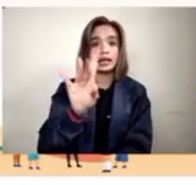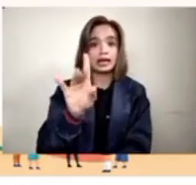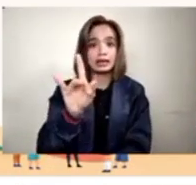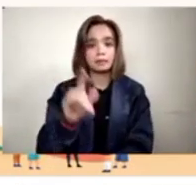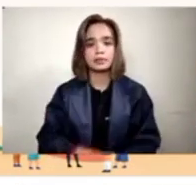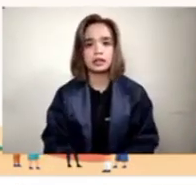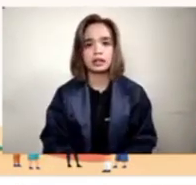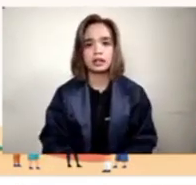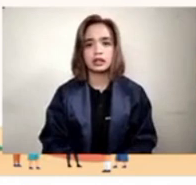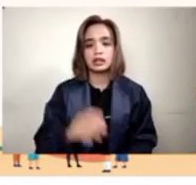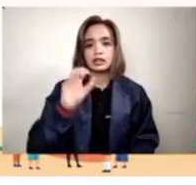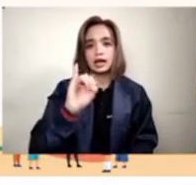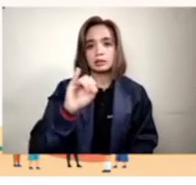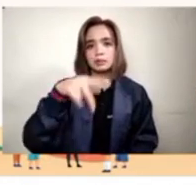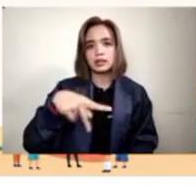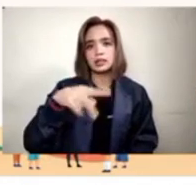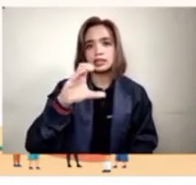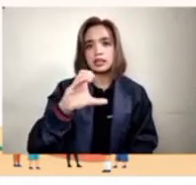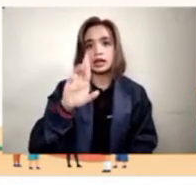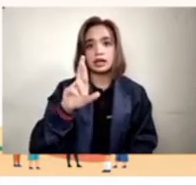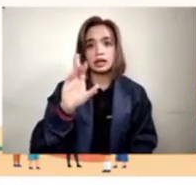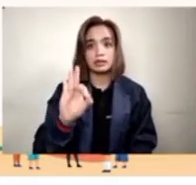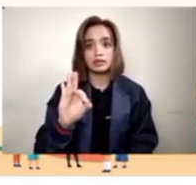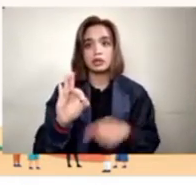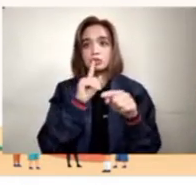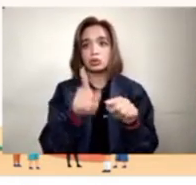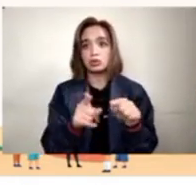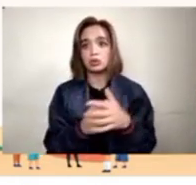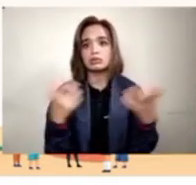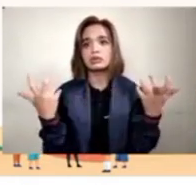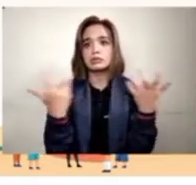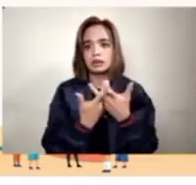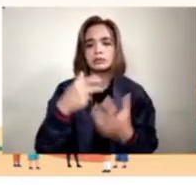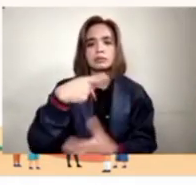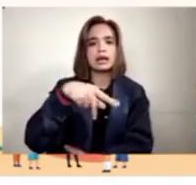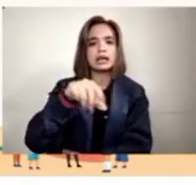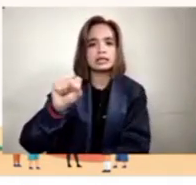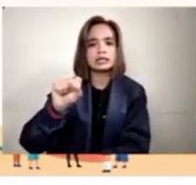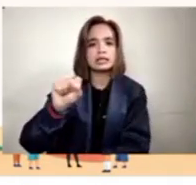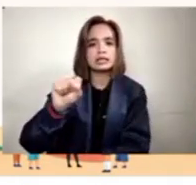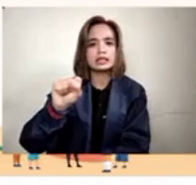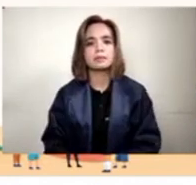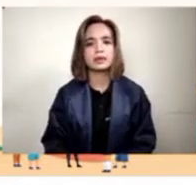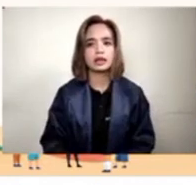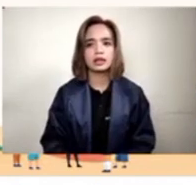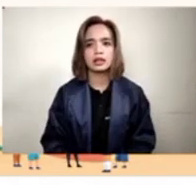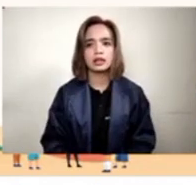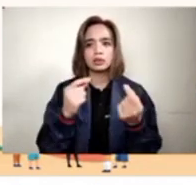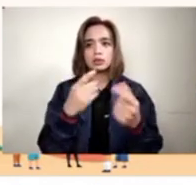have been doing that since 2018. The teachers' IPCRFs are already PPST